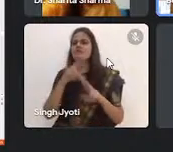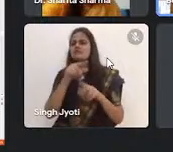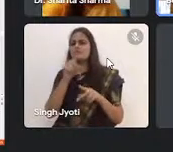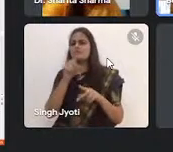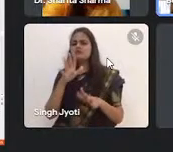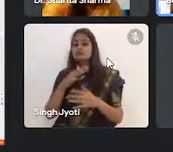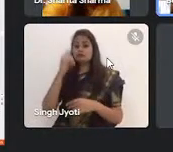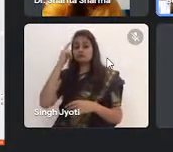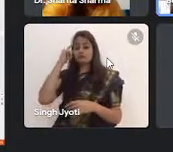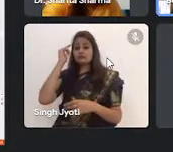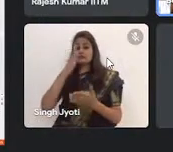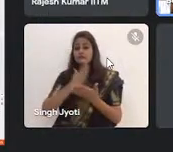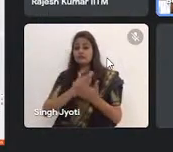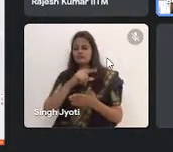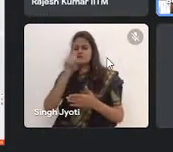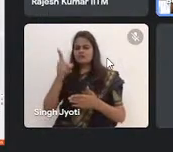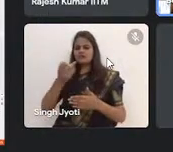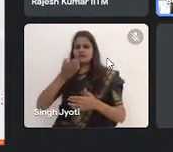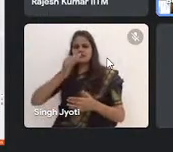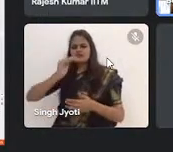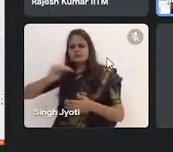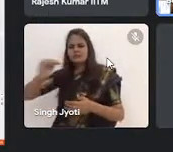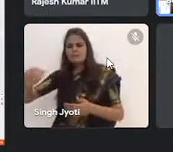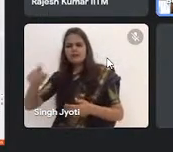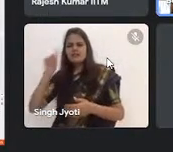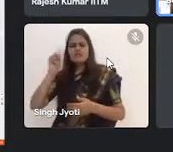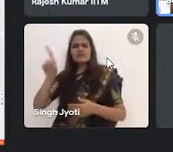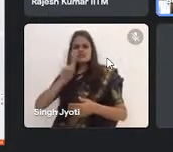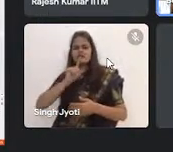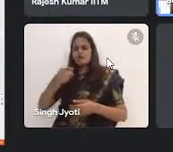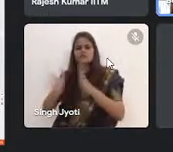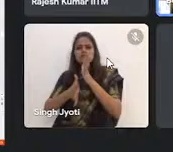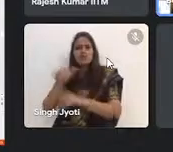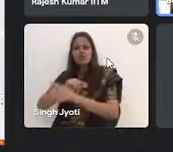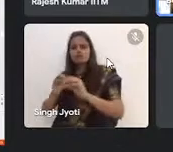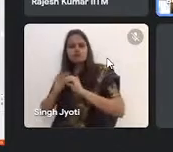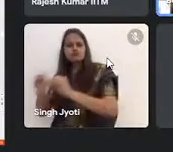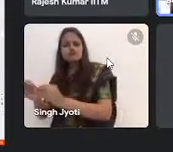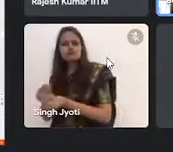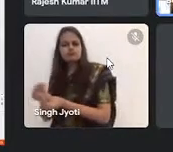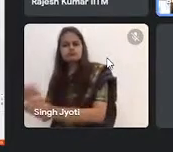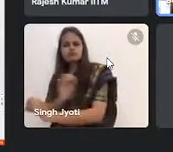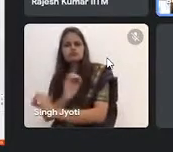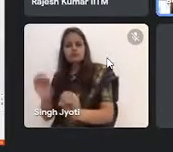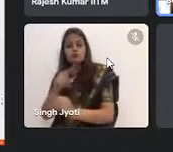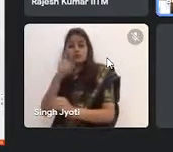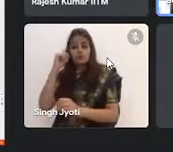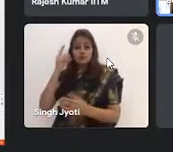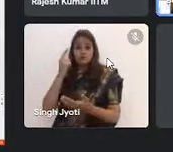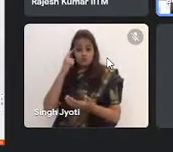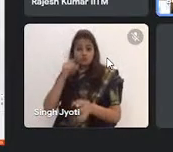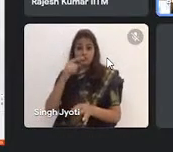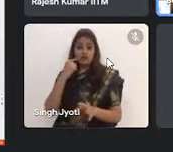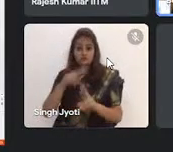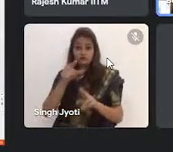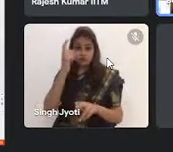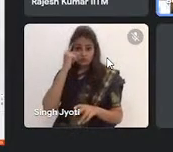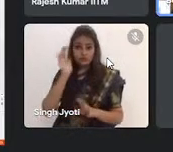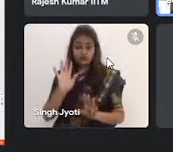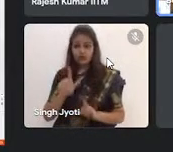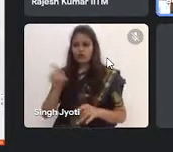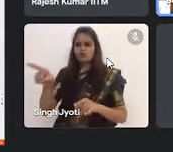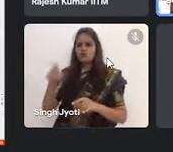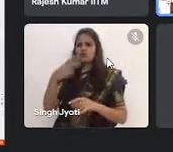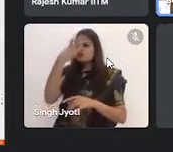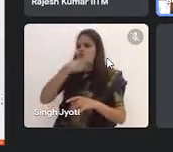deaf children should not be exposed to sign language and that they should not be allowed to use speech reading, lip